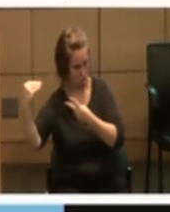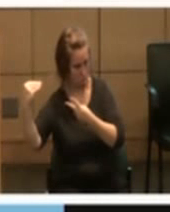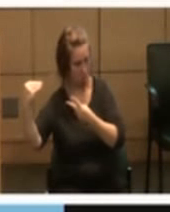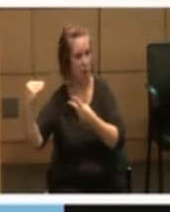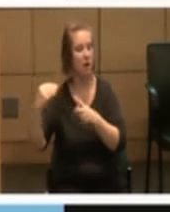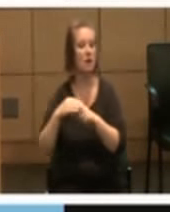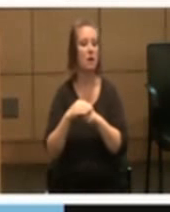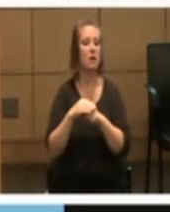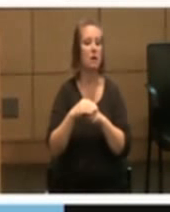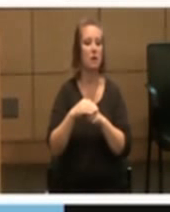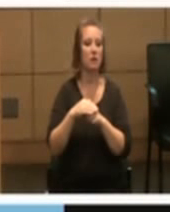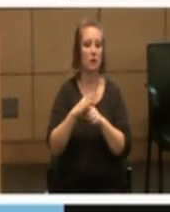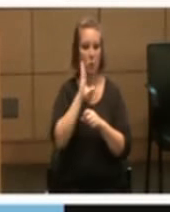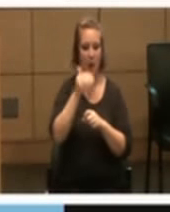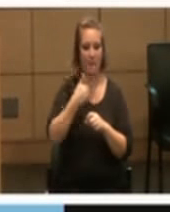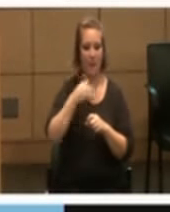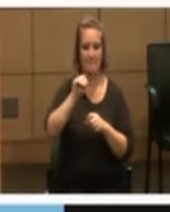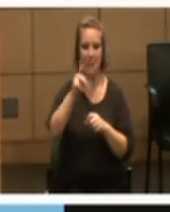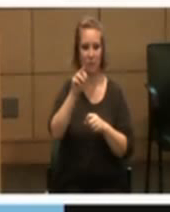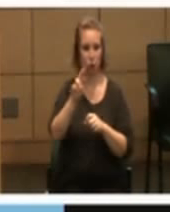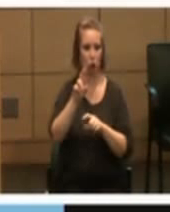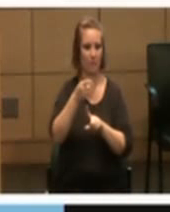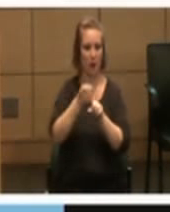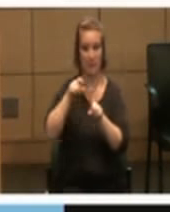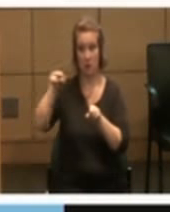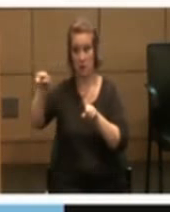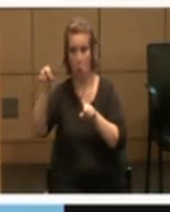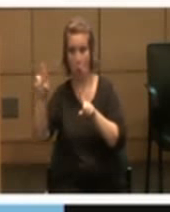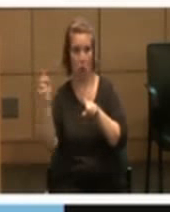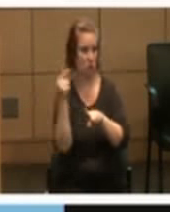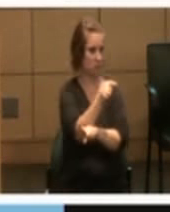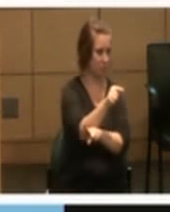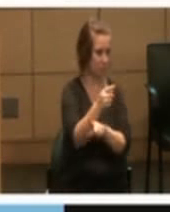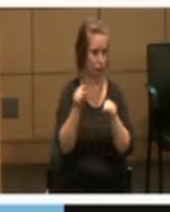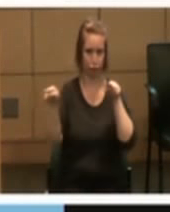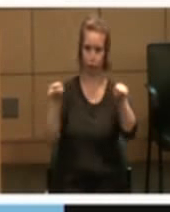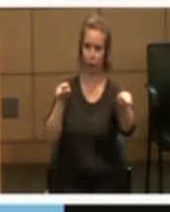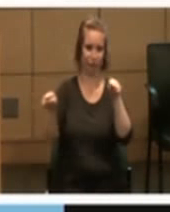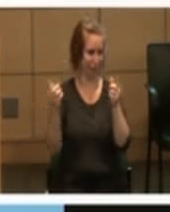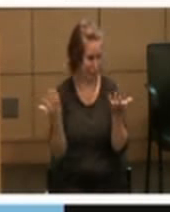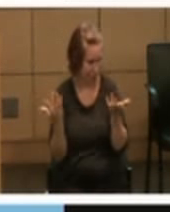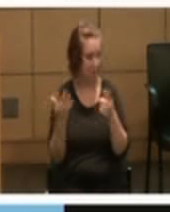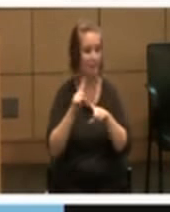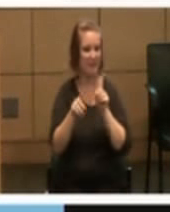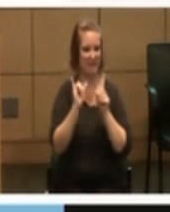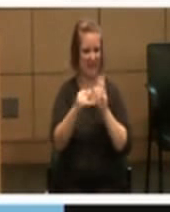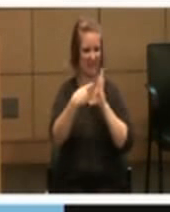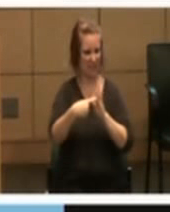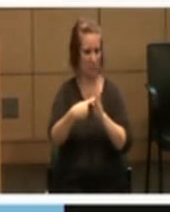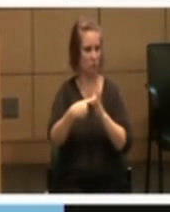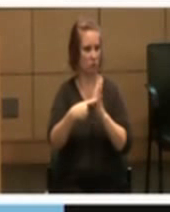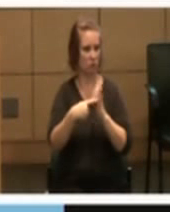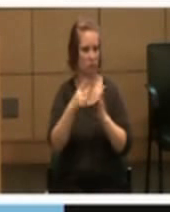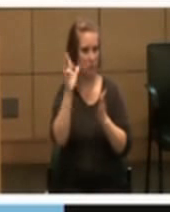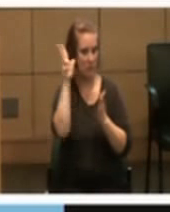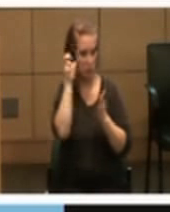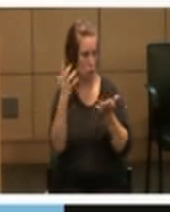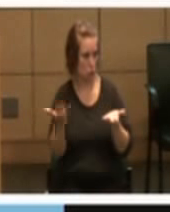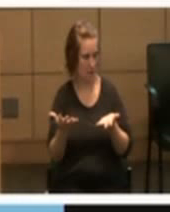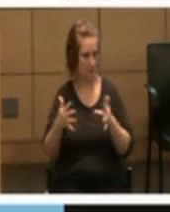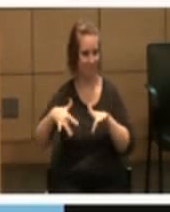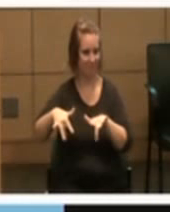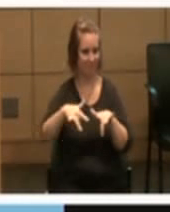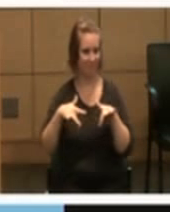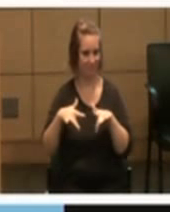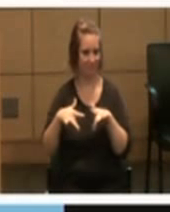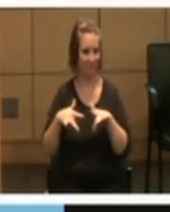the masker stimulus coming from either side, and I'll go more into detail of that. But this is an example of what the child might hear. So the time